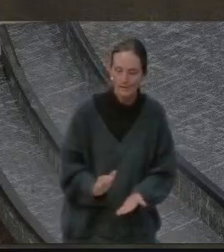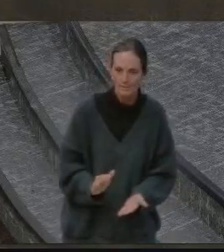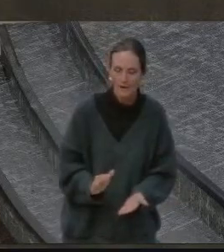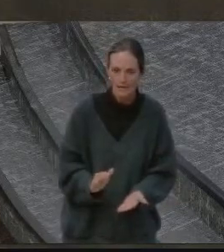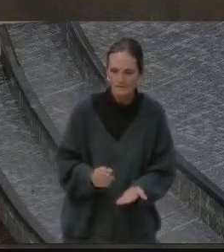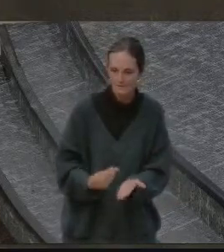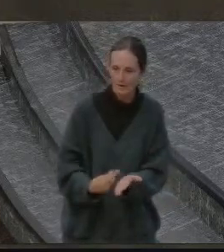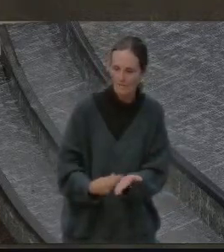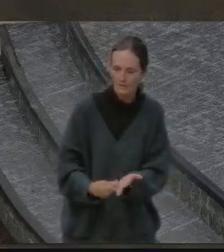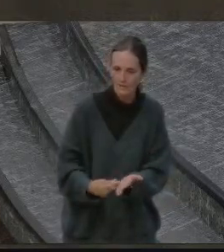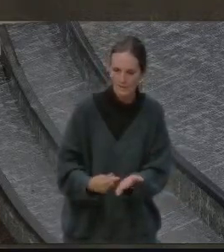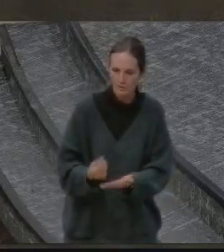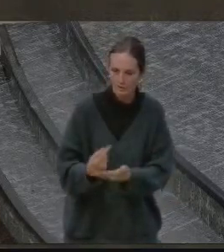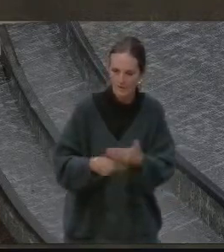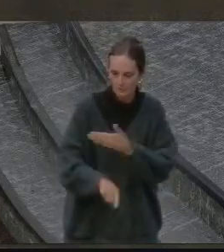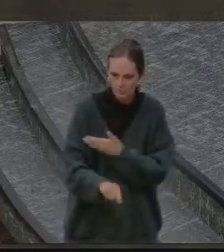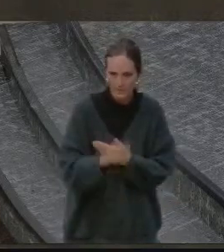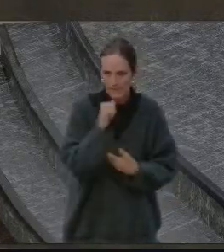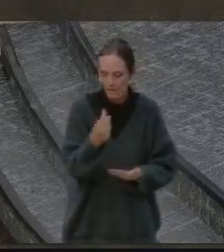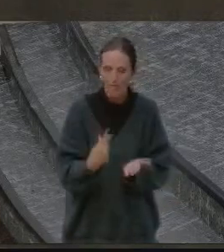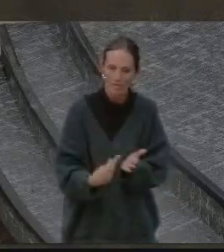just take action.